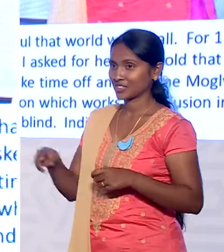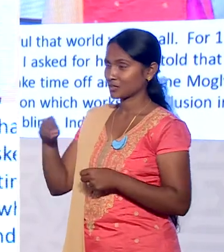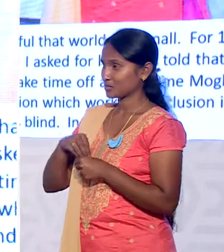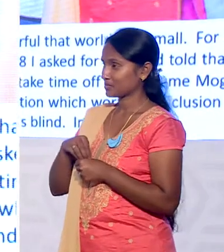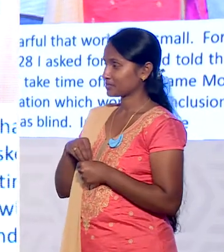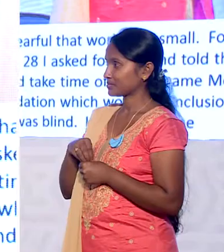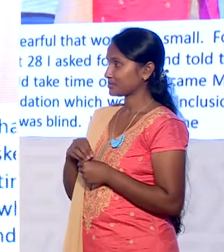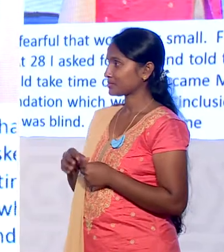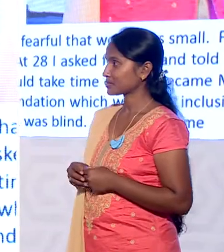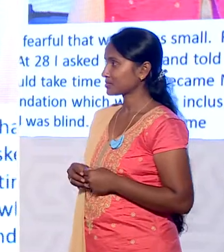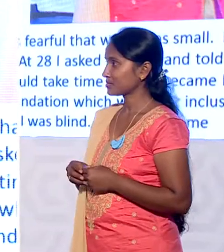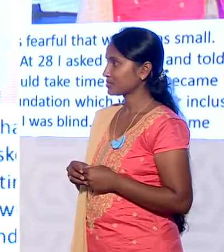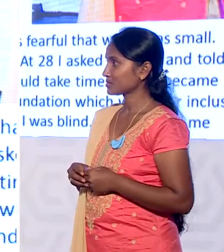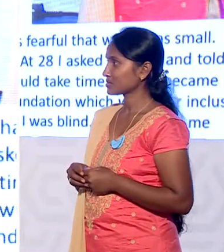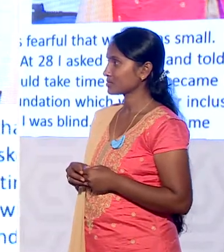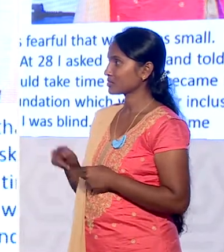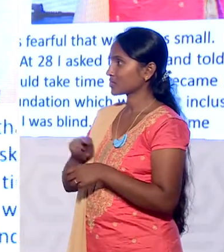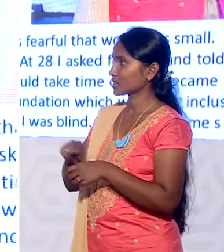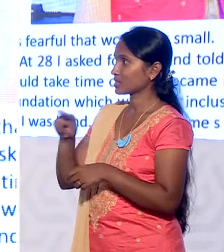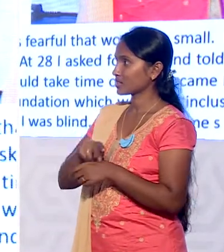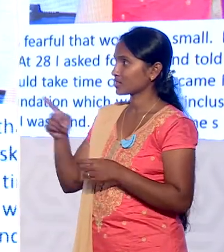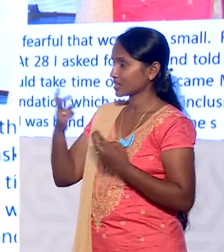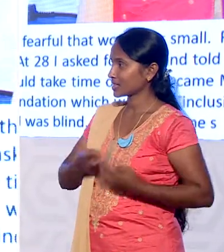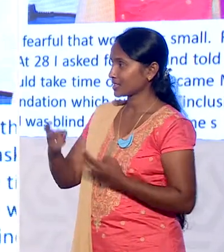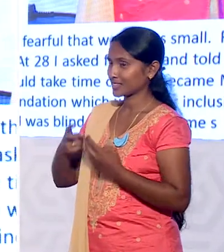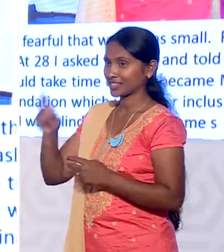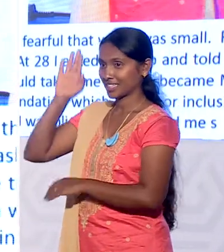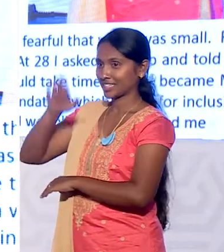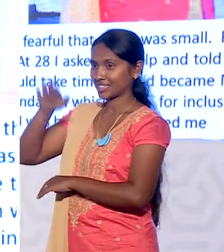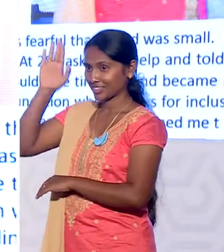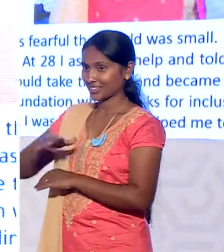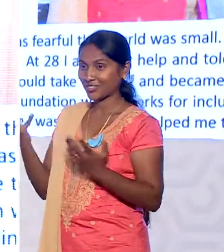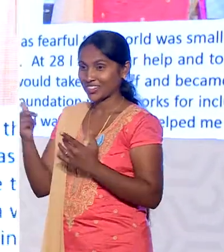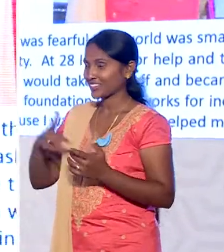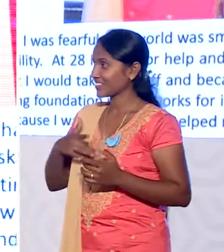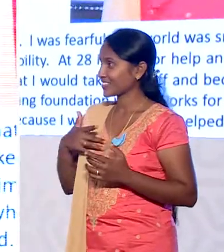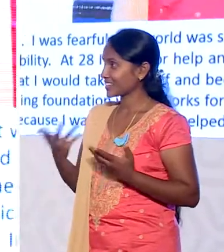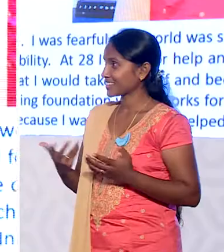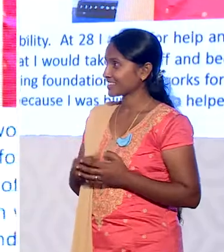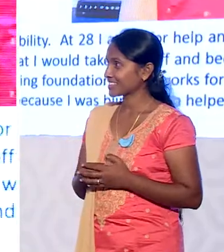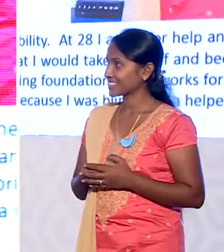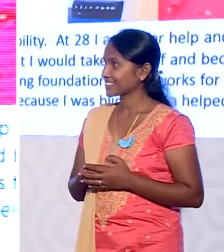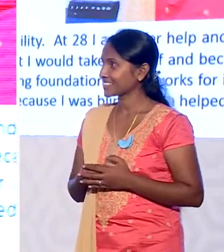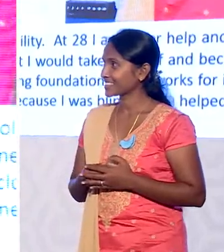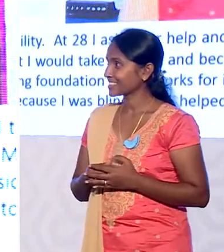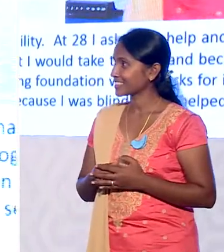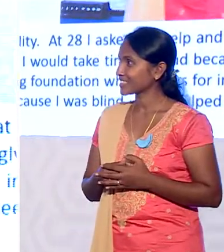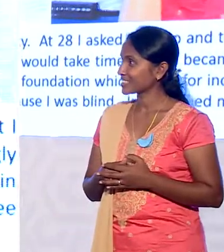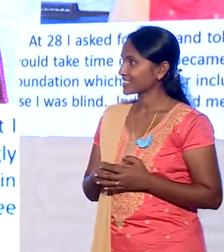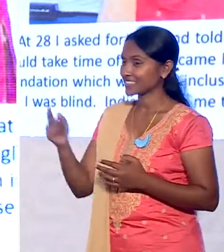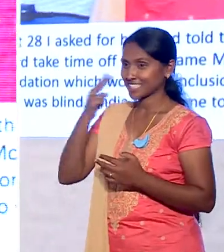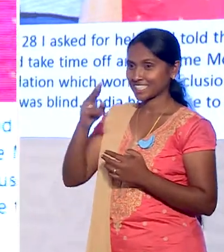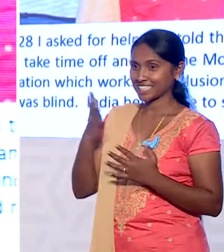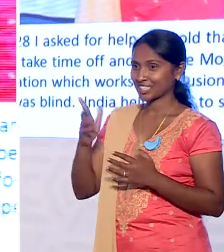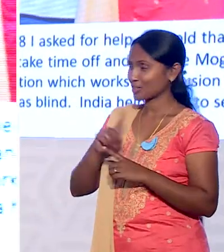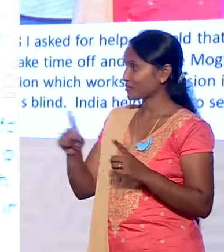best. And then actually, as I traveled on this elephant, you know what? The greatest impediment was not my sight, oddly, it was my